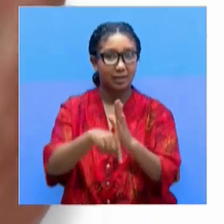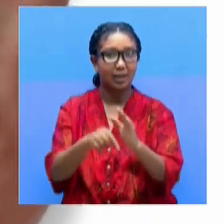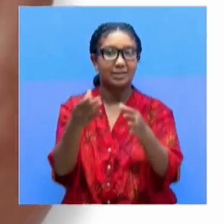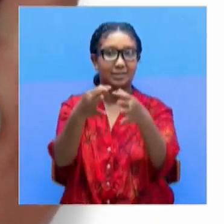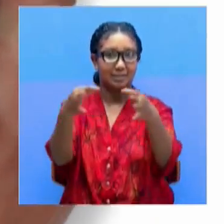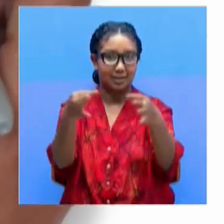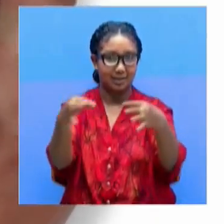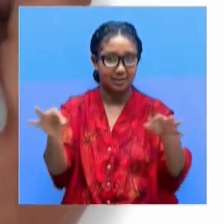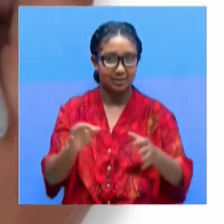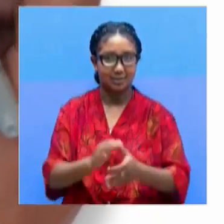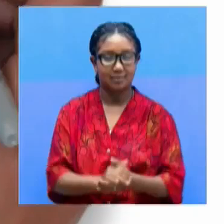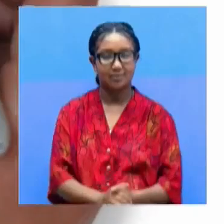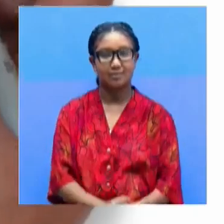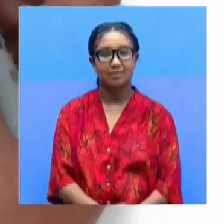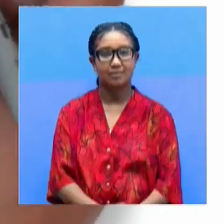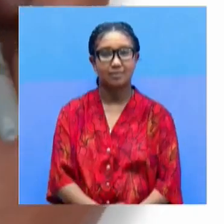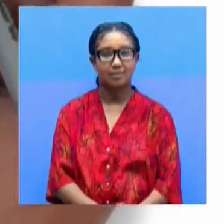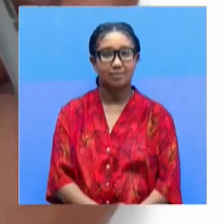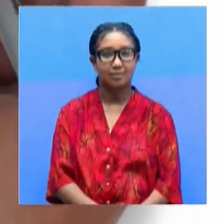sentences.